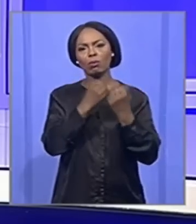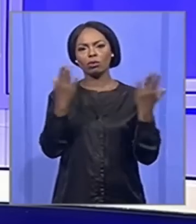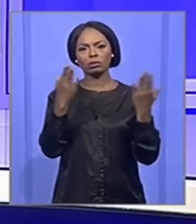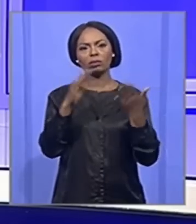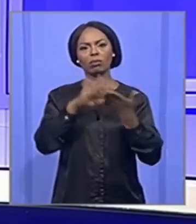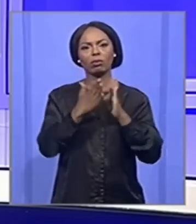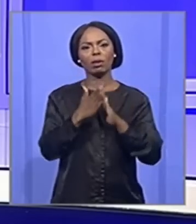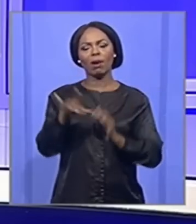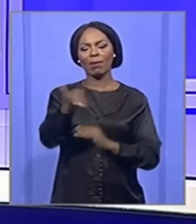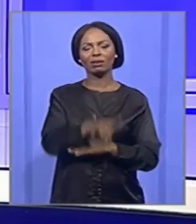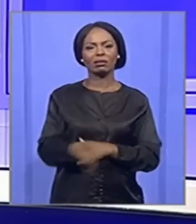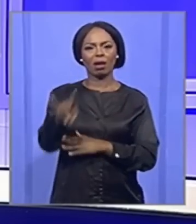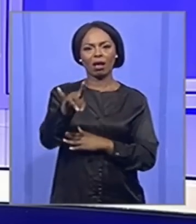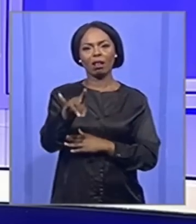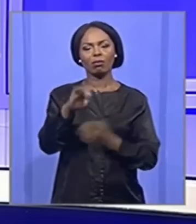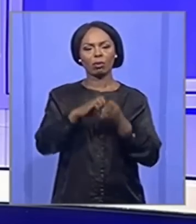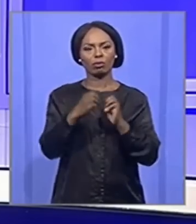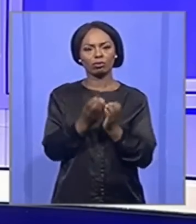hahololo sebakeng sa Hammanskraal.